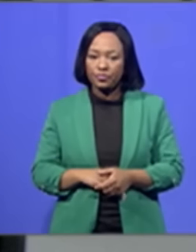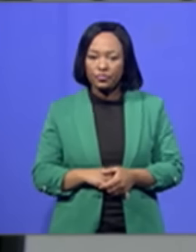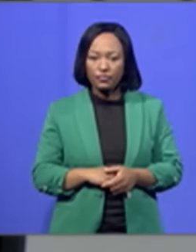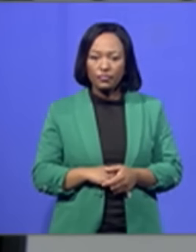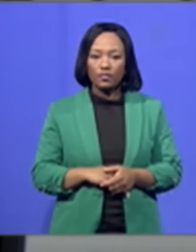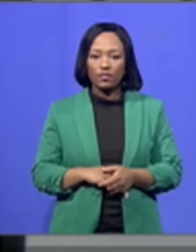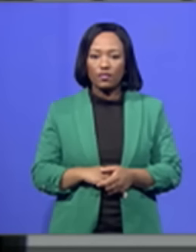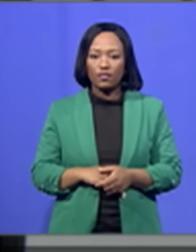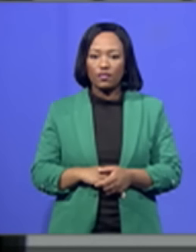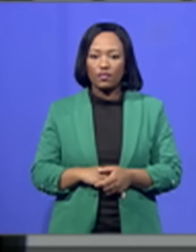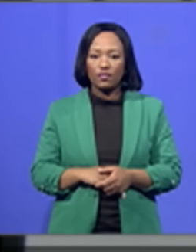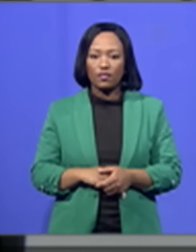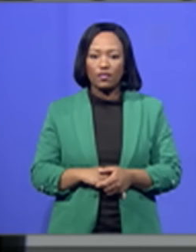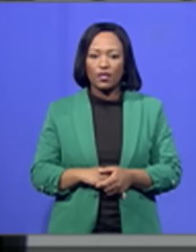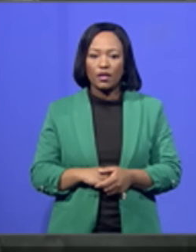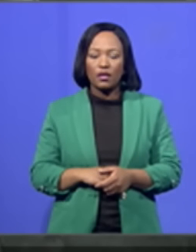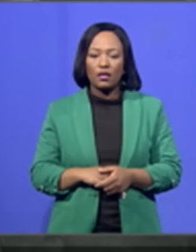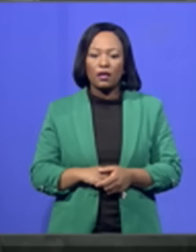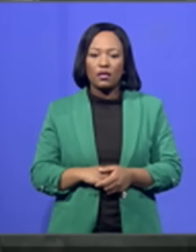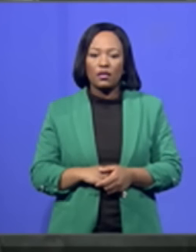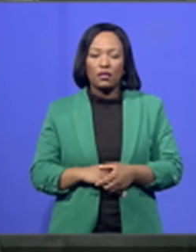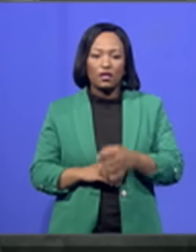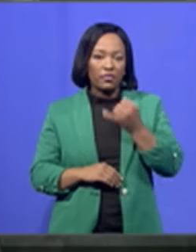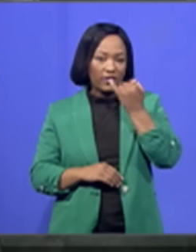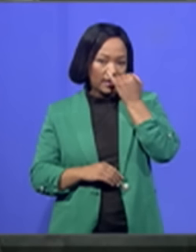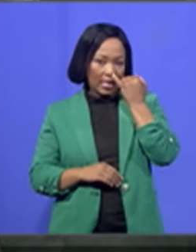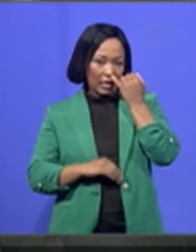The suspects who stole the drugs are known.